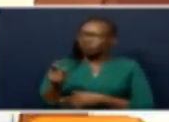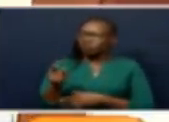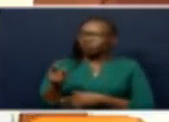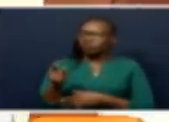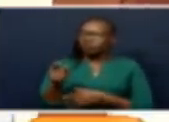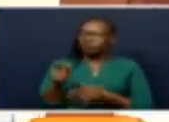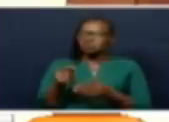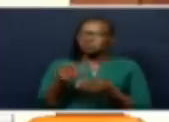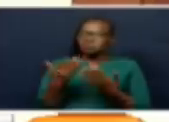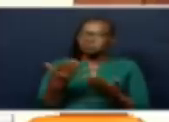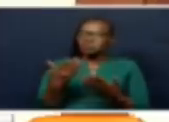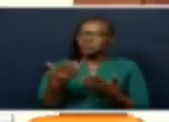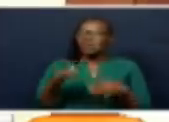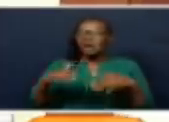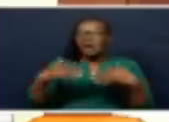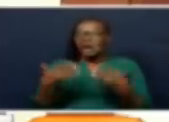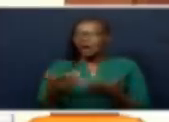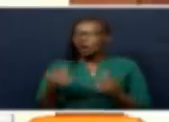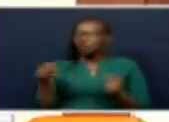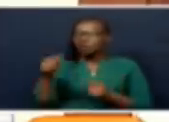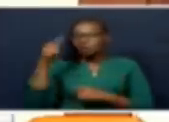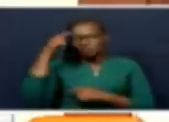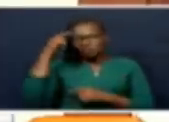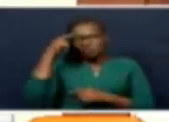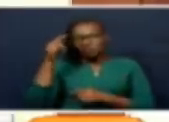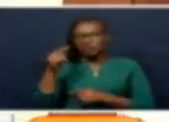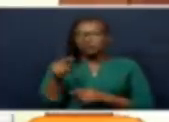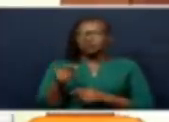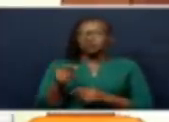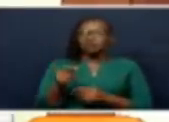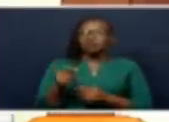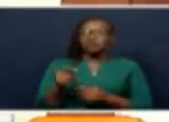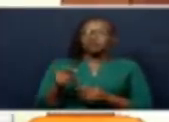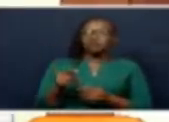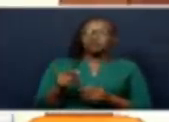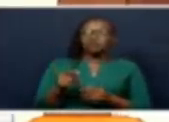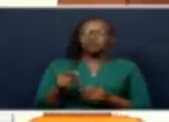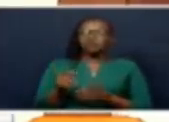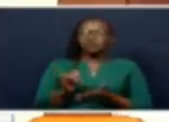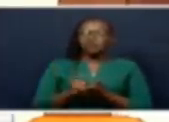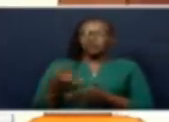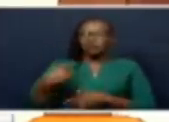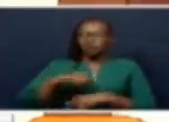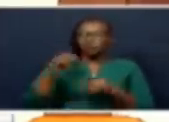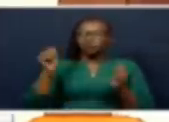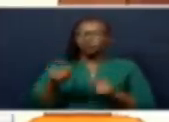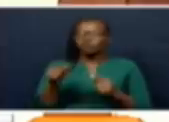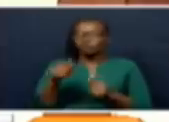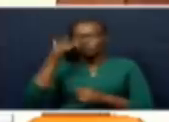yes. How do you think it? I'll tell him internationally, we will be blacklisted.